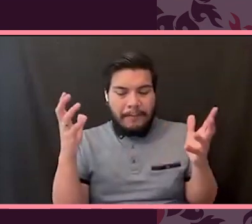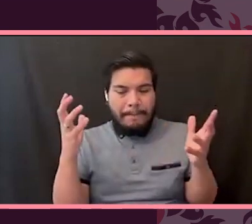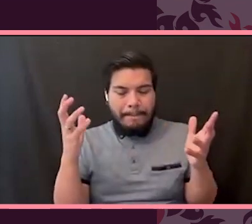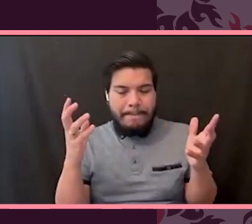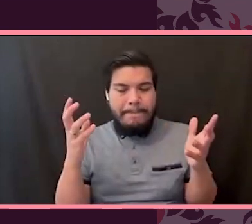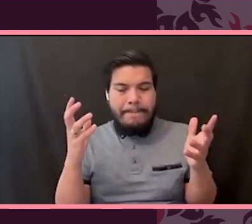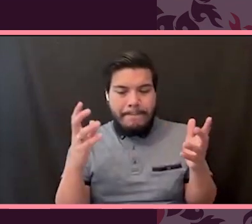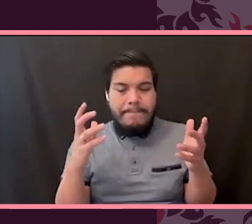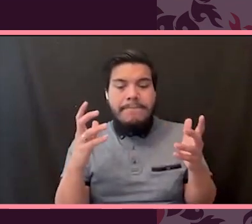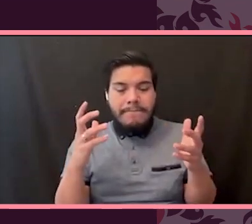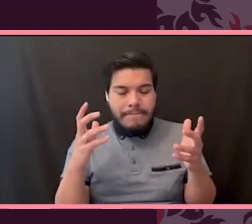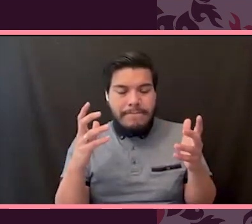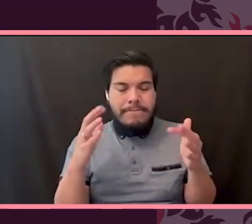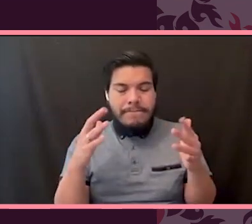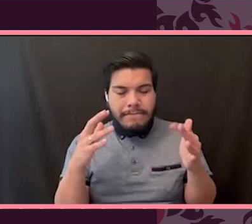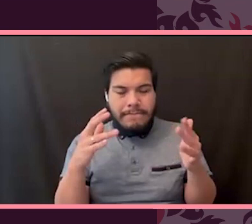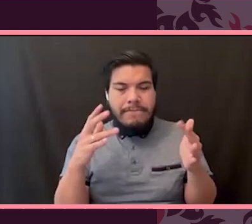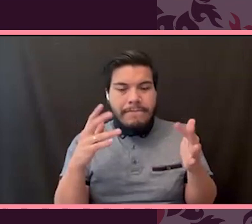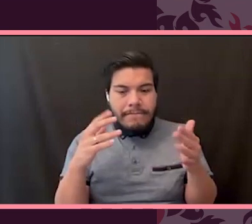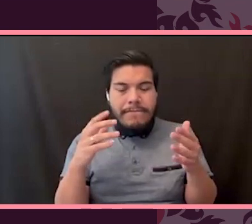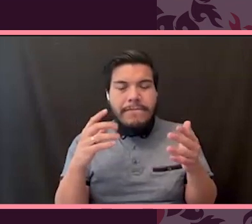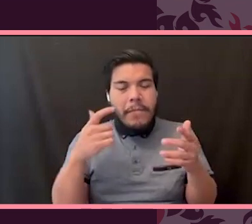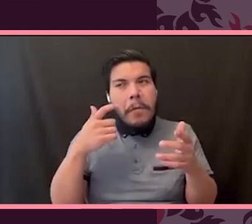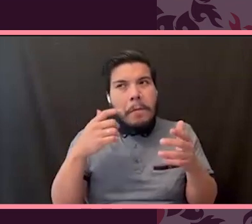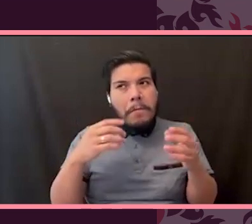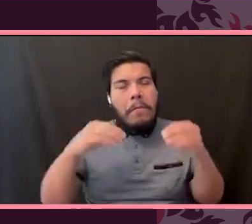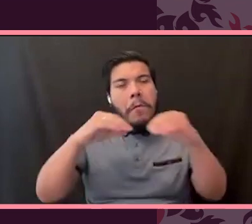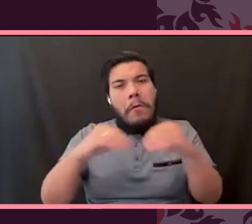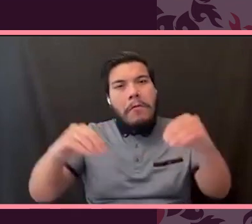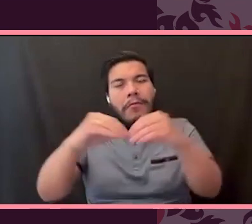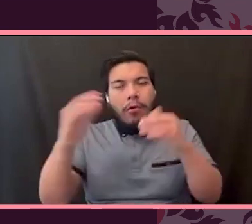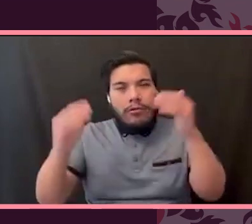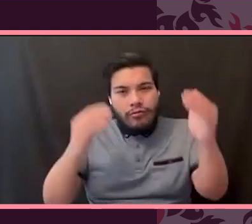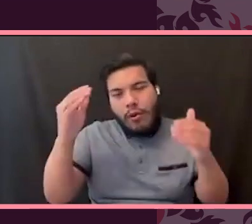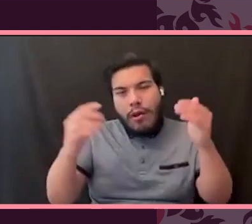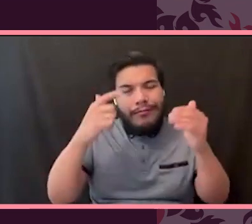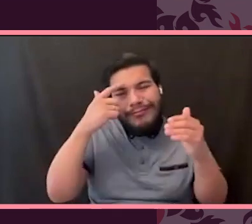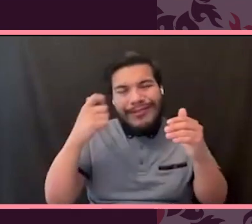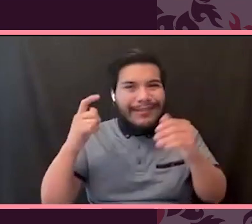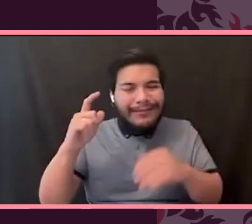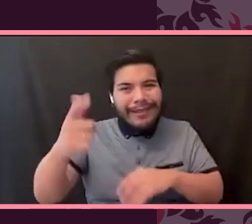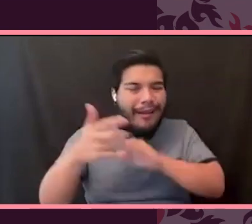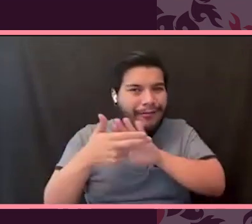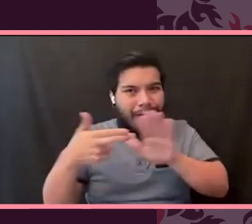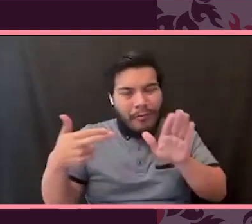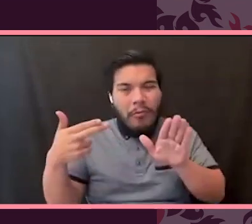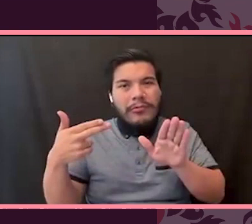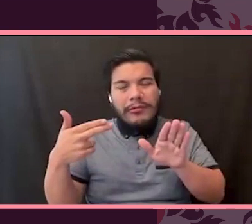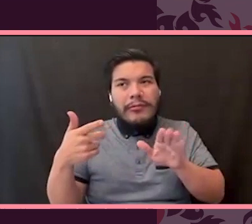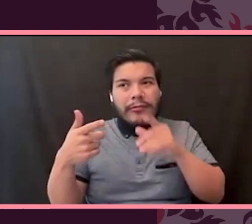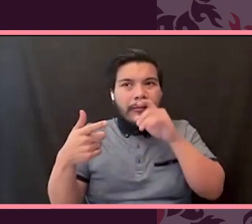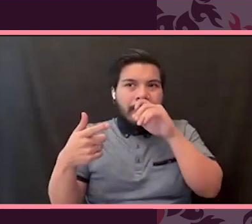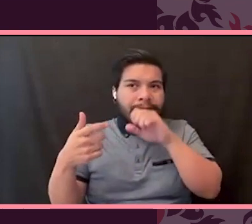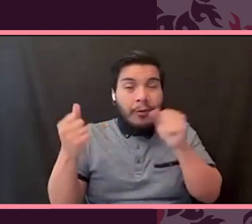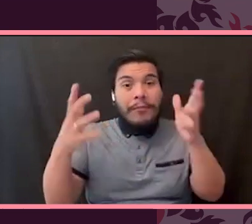are more and more adults, I'm noticing, that because they are late diagnosed, and they are like, so many